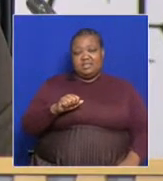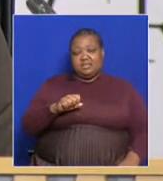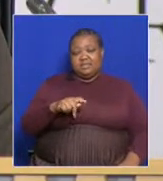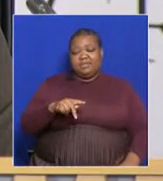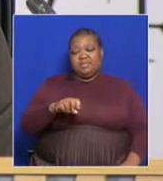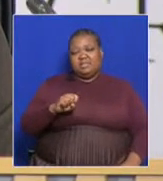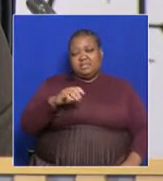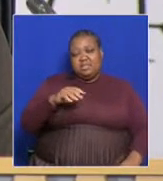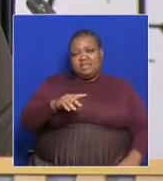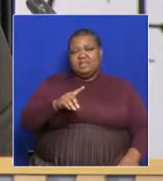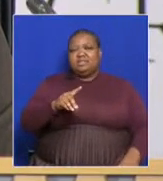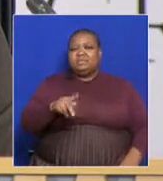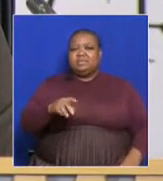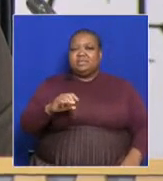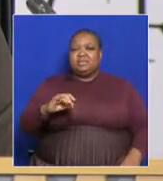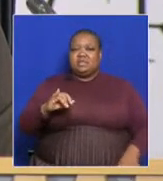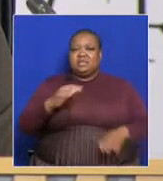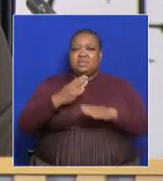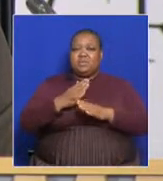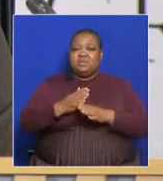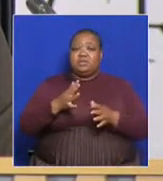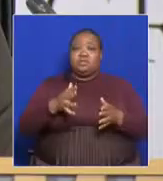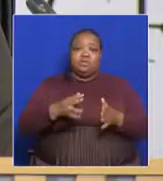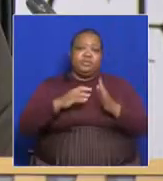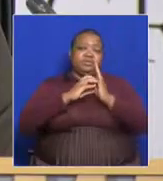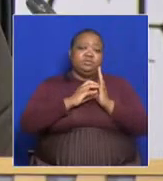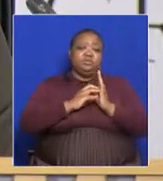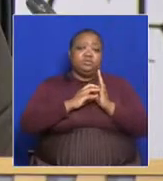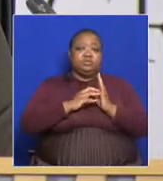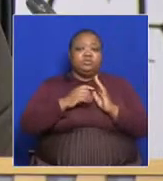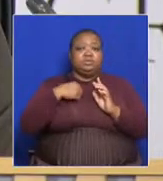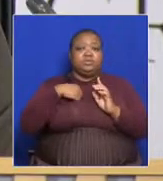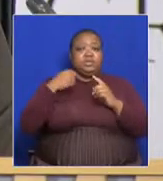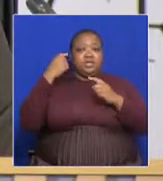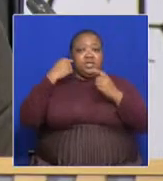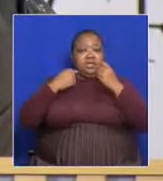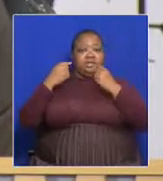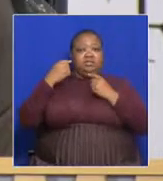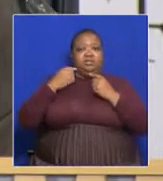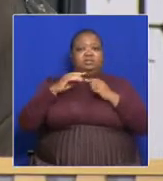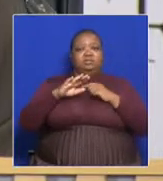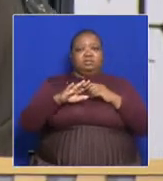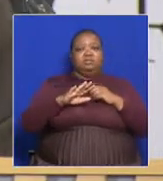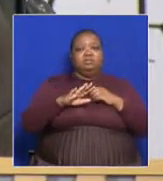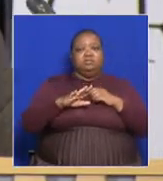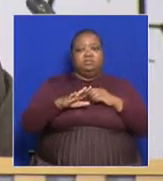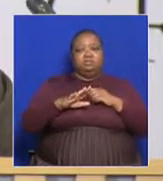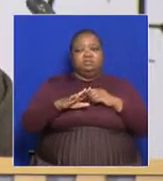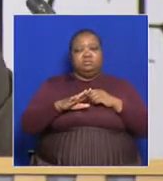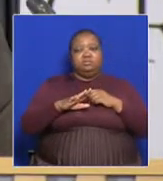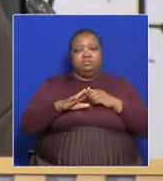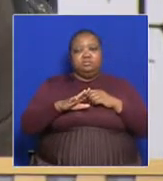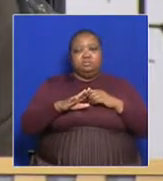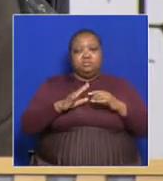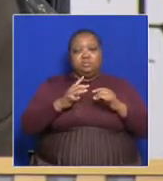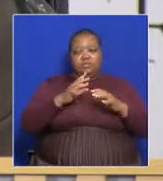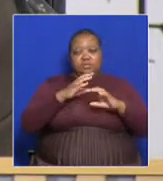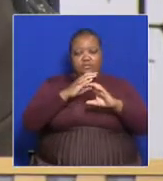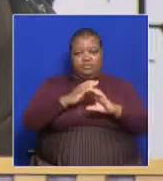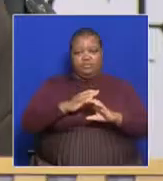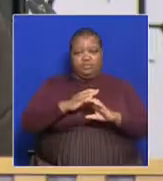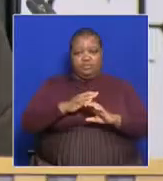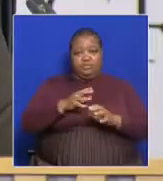Commissioner, I'll give you an example. I faced allegations of... Now, we'll get to you. Let's stick to this one, Colonel. Thank you. Yes, this